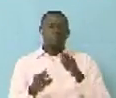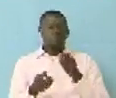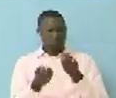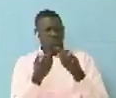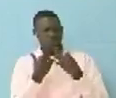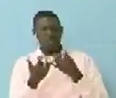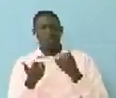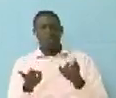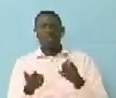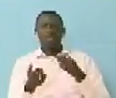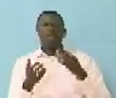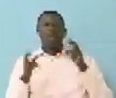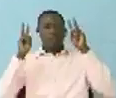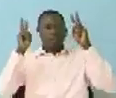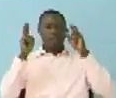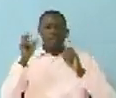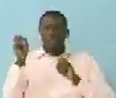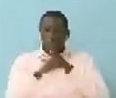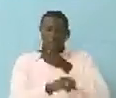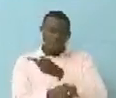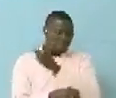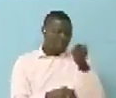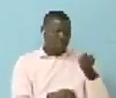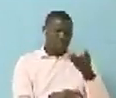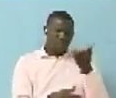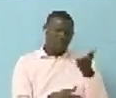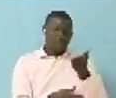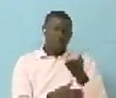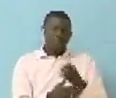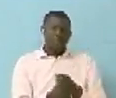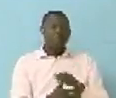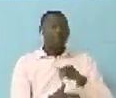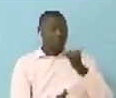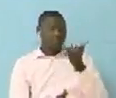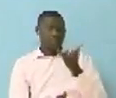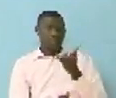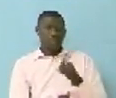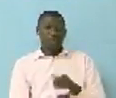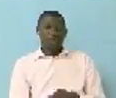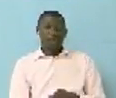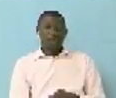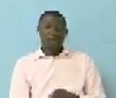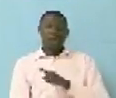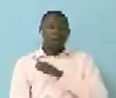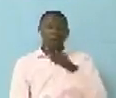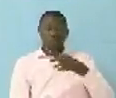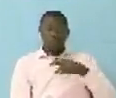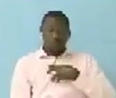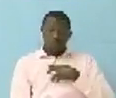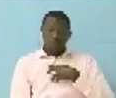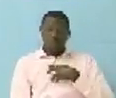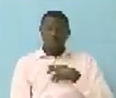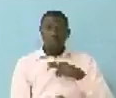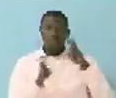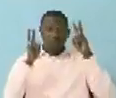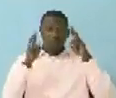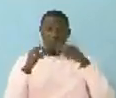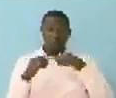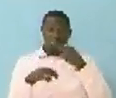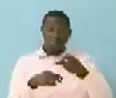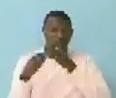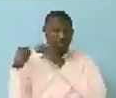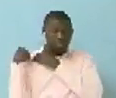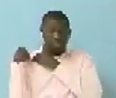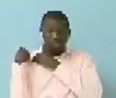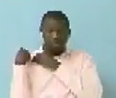us that Yaya Jammeh sent them there. Certainly. So if he sends them, and you don't want him to... If he sends them and they report to him, what happens?